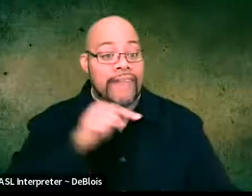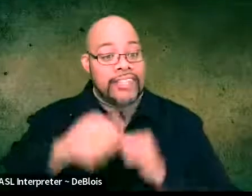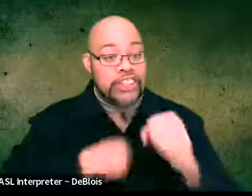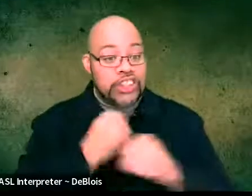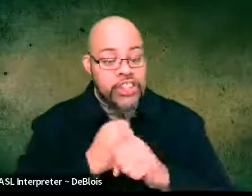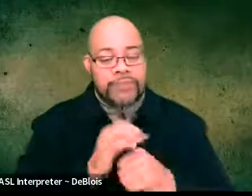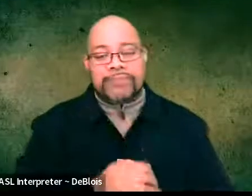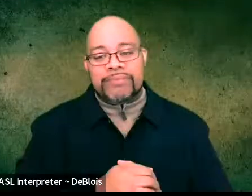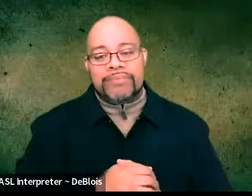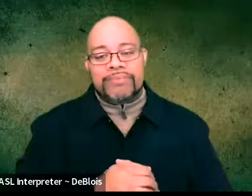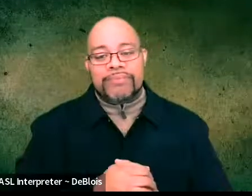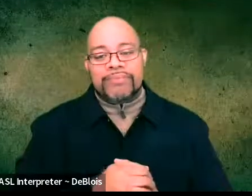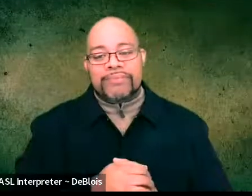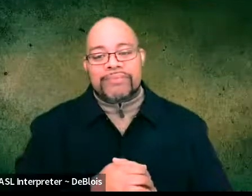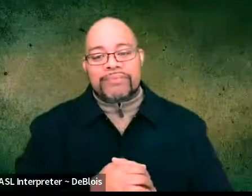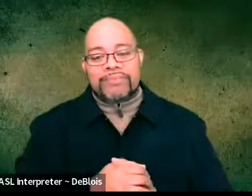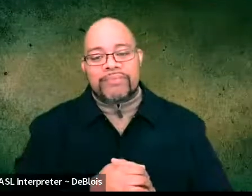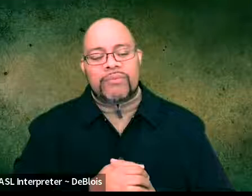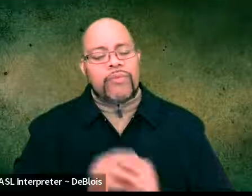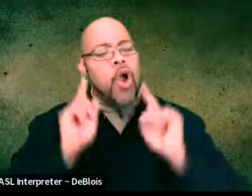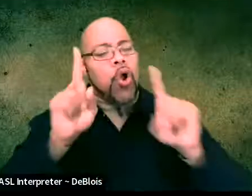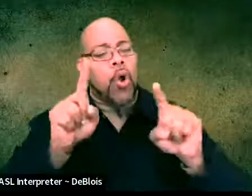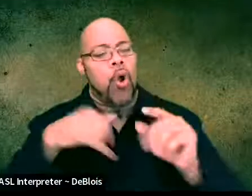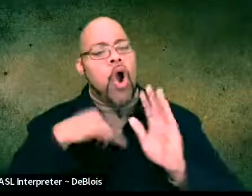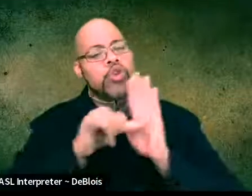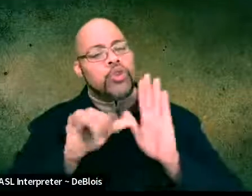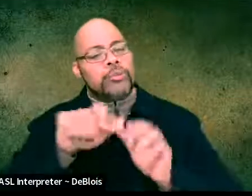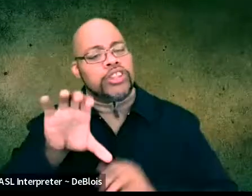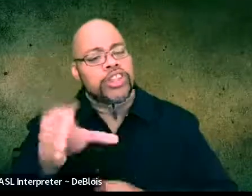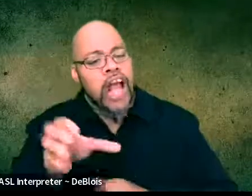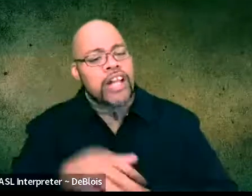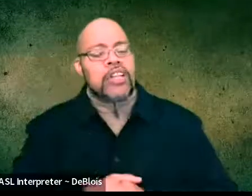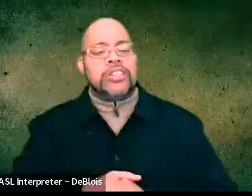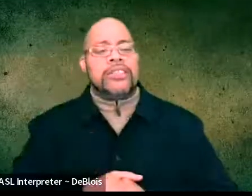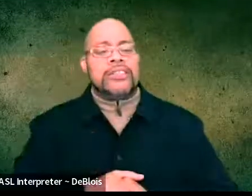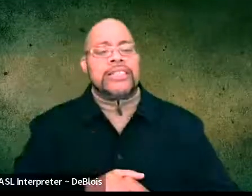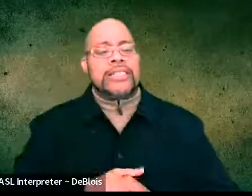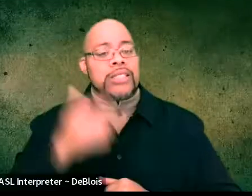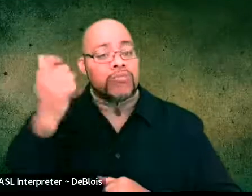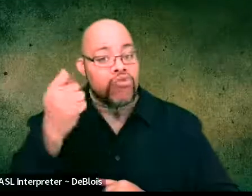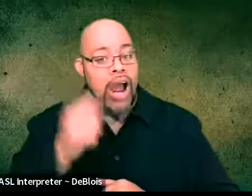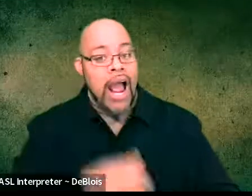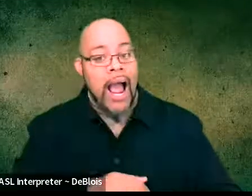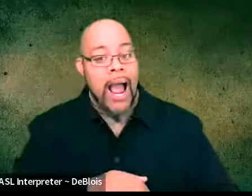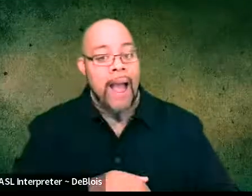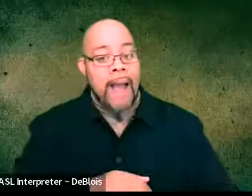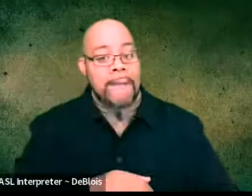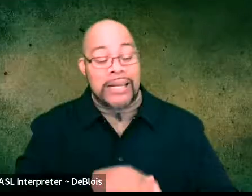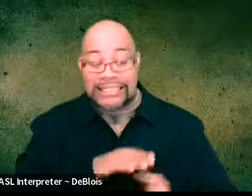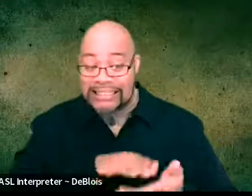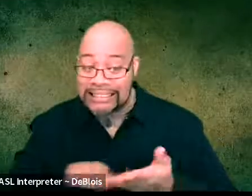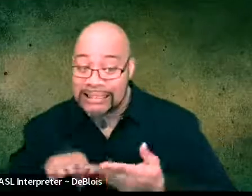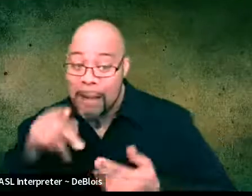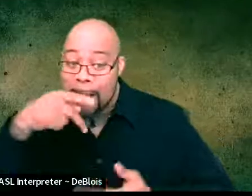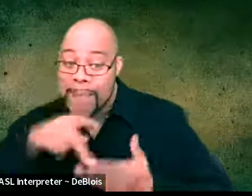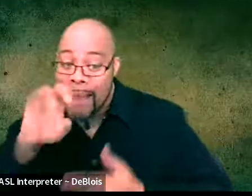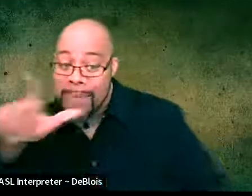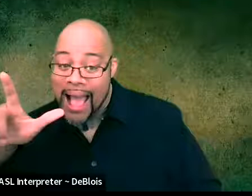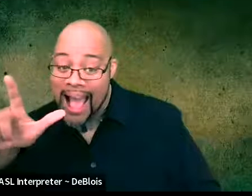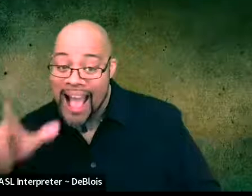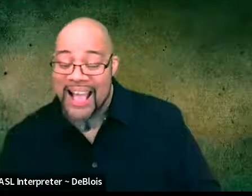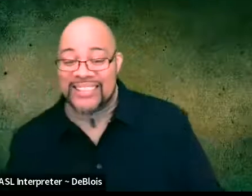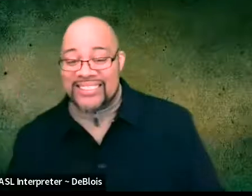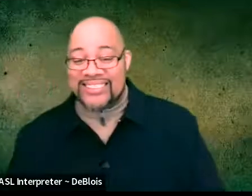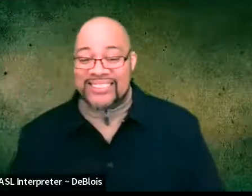year. Go to our YouTube channel, subscribe, slide to the PayPal, give us